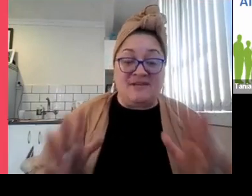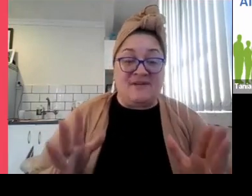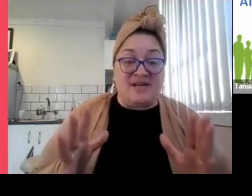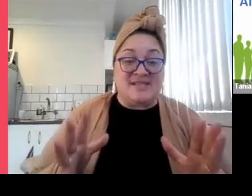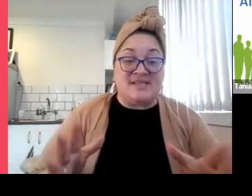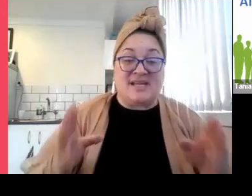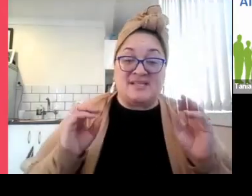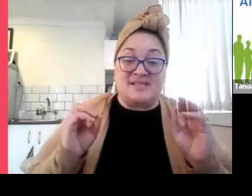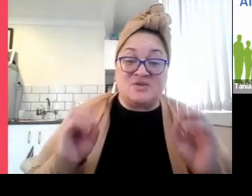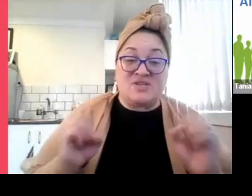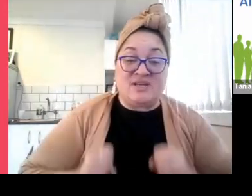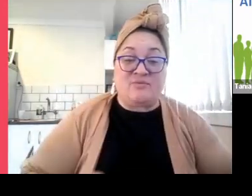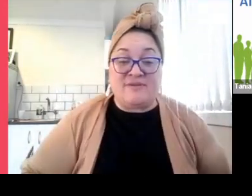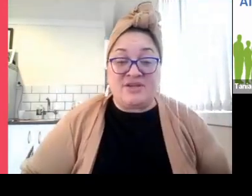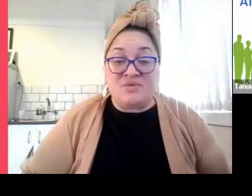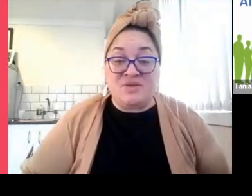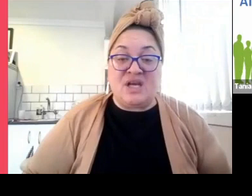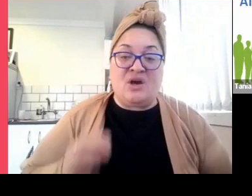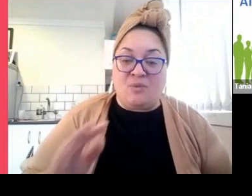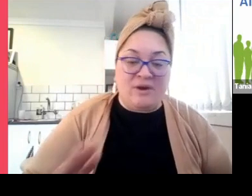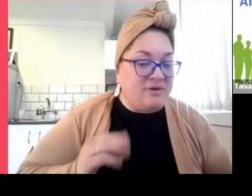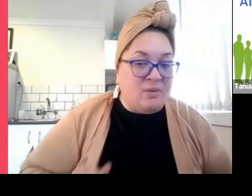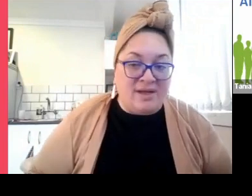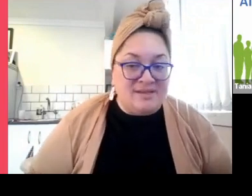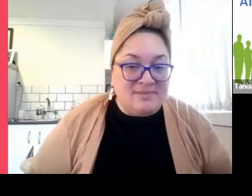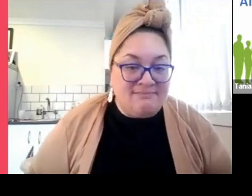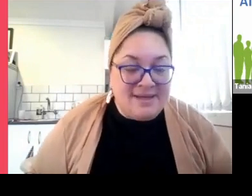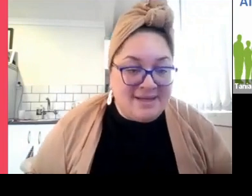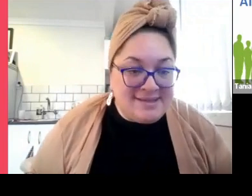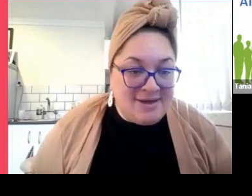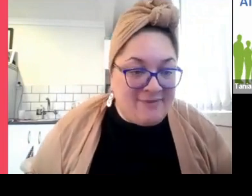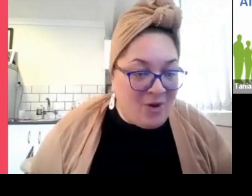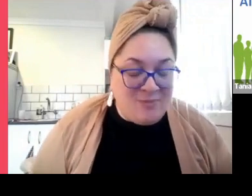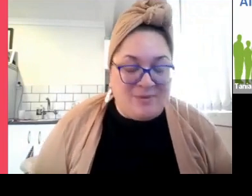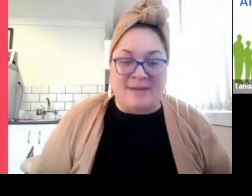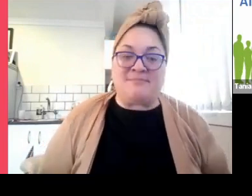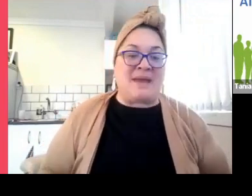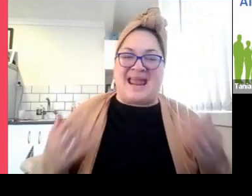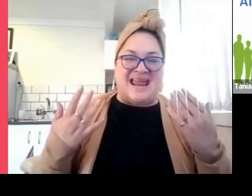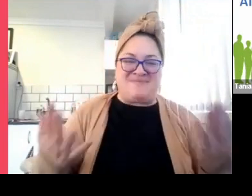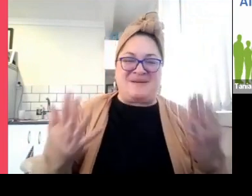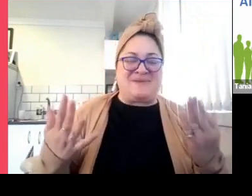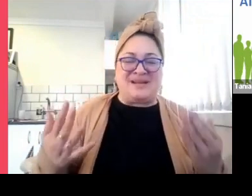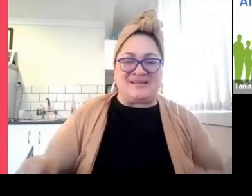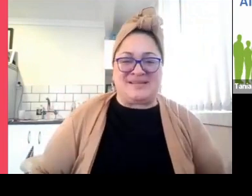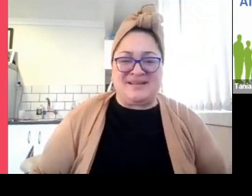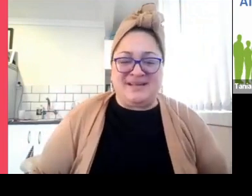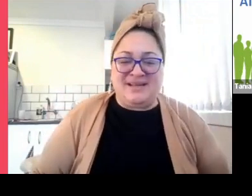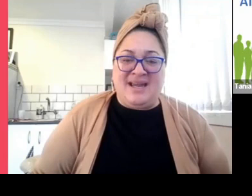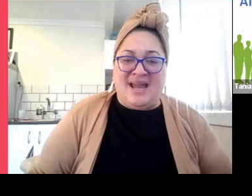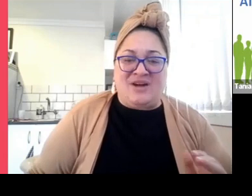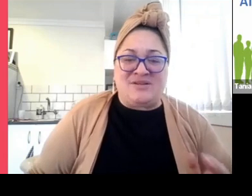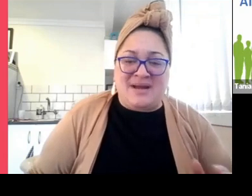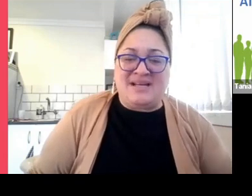As learning advisors and associated professionals, we're required to be beacons of hope and be